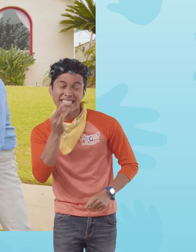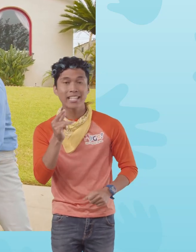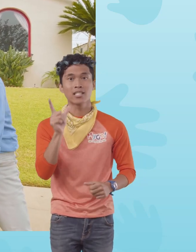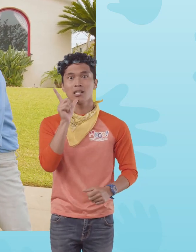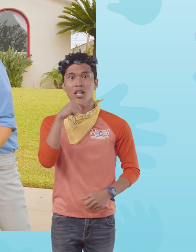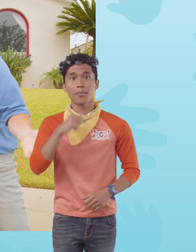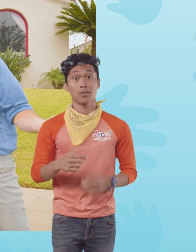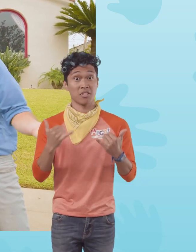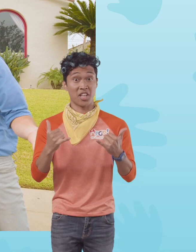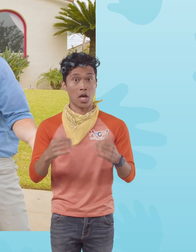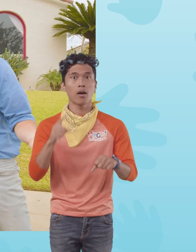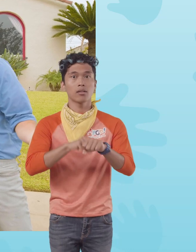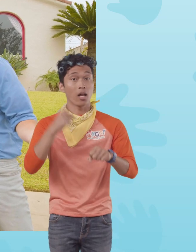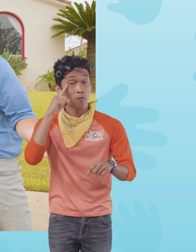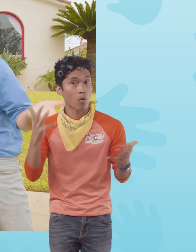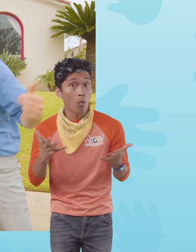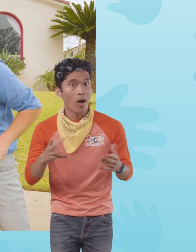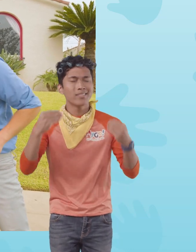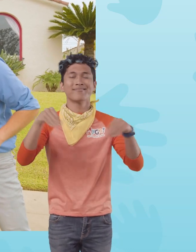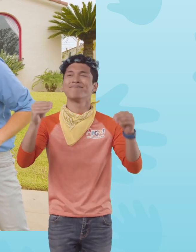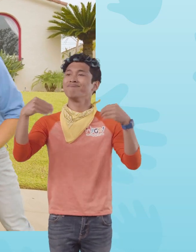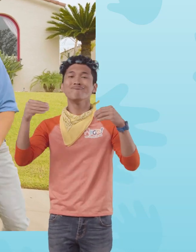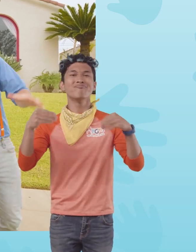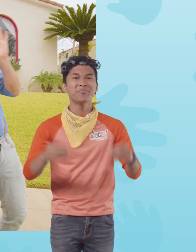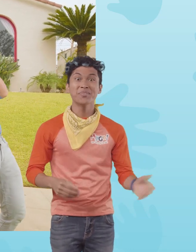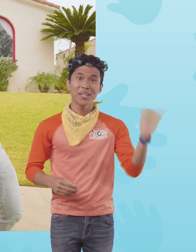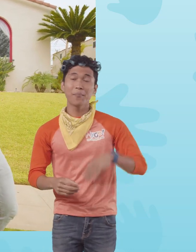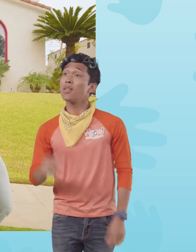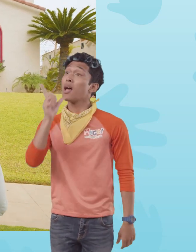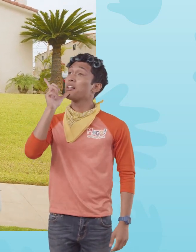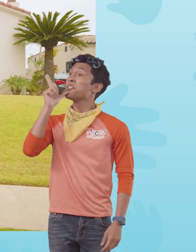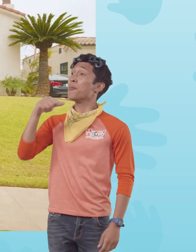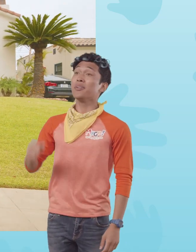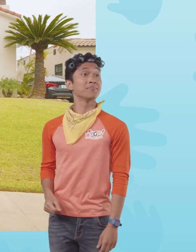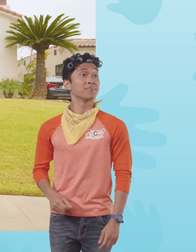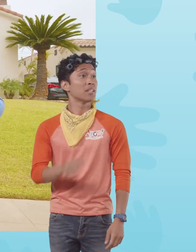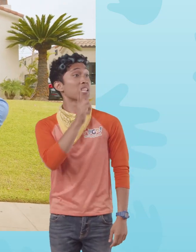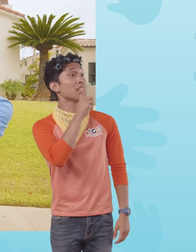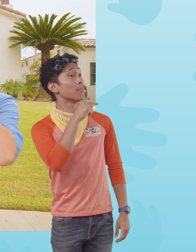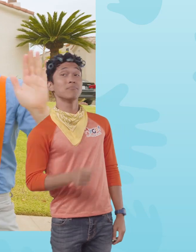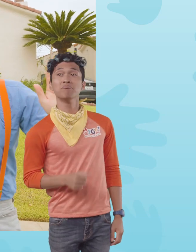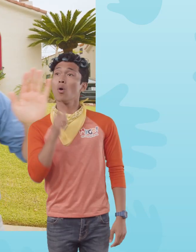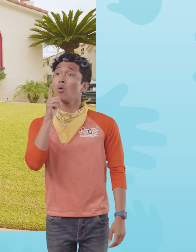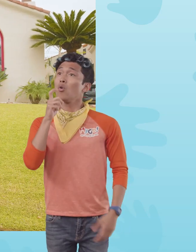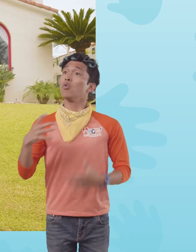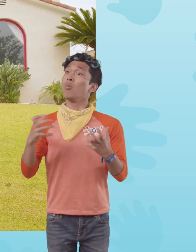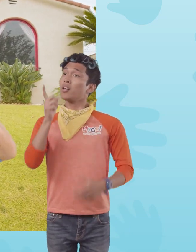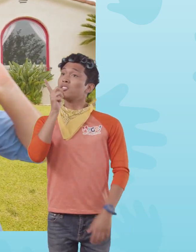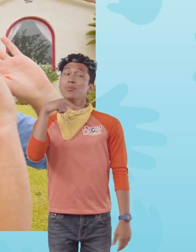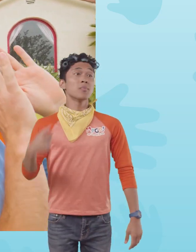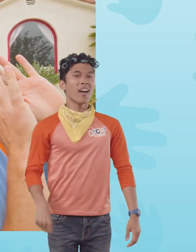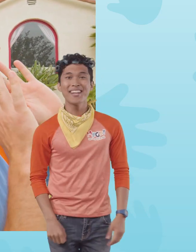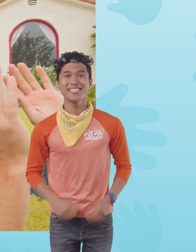now it's time to sell some lemonade. Here we go. Lemonade, lemonade. Who wants